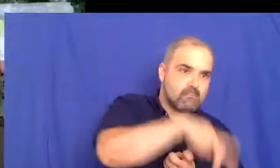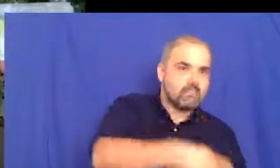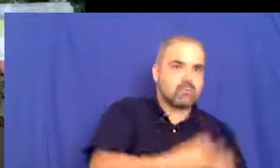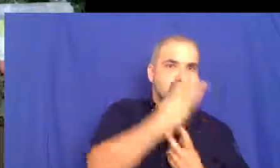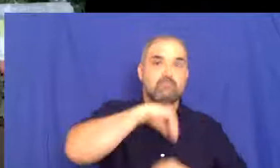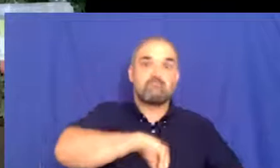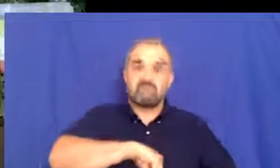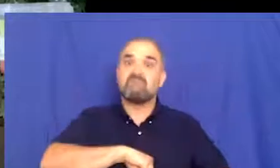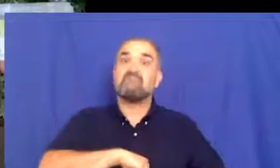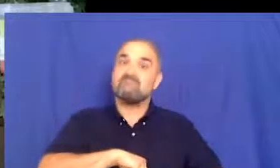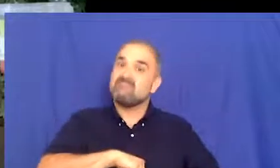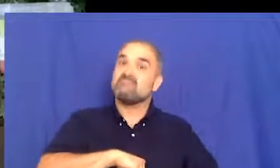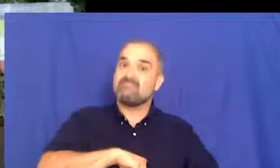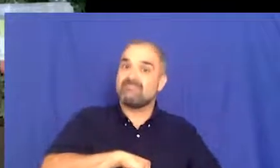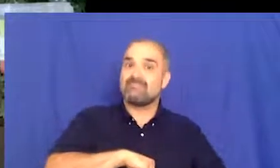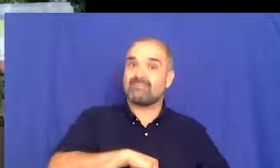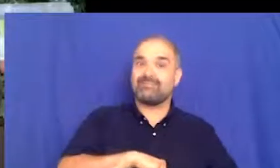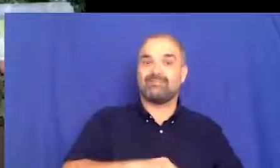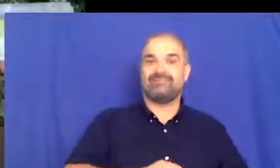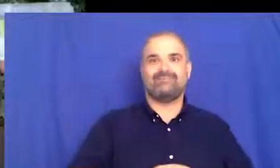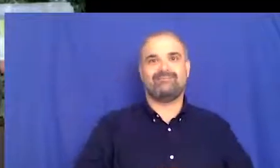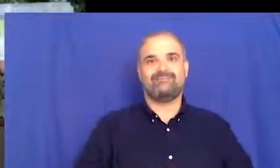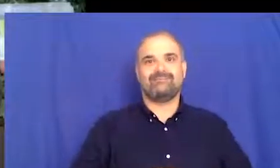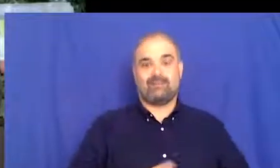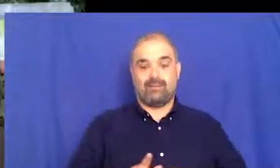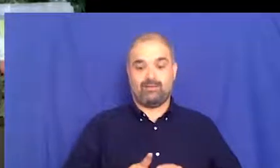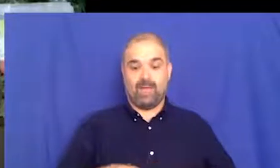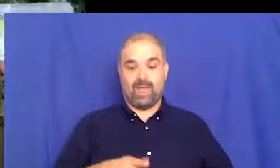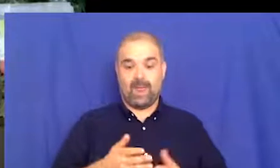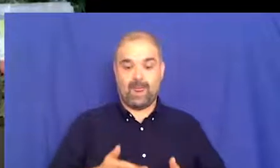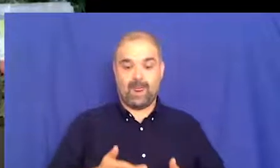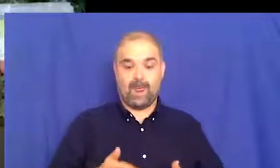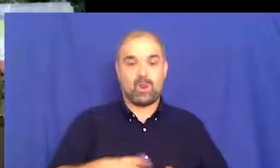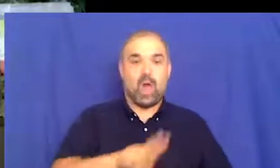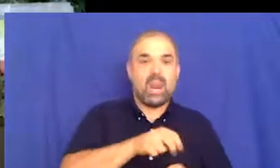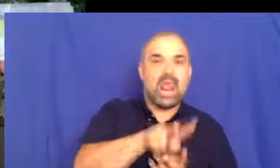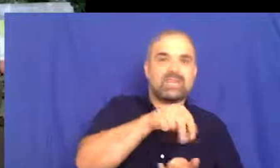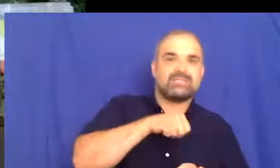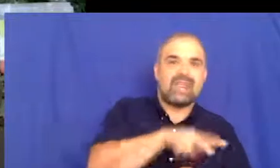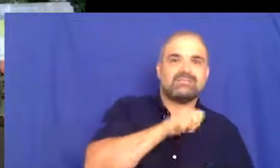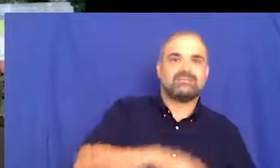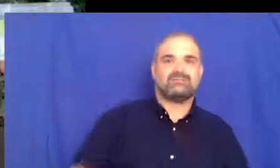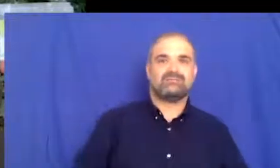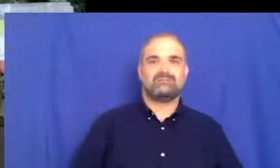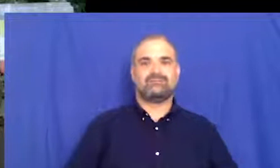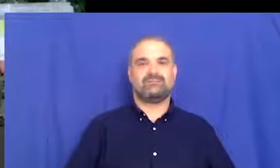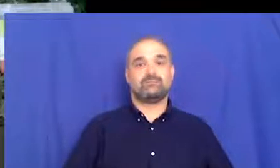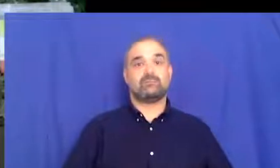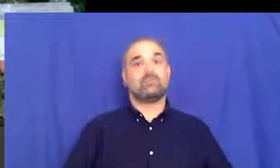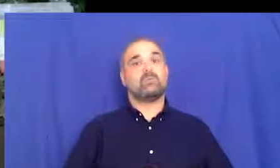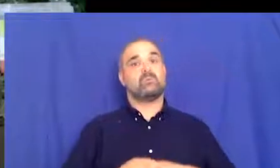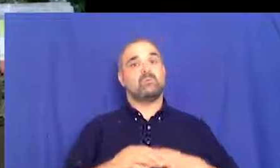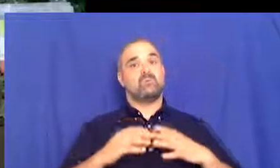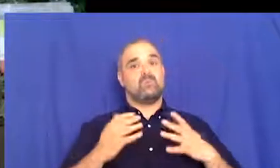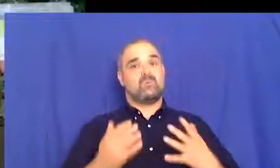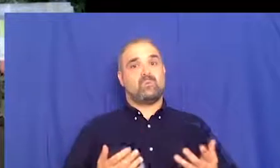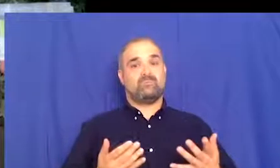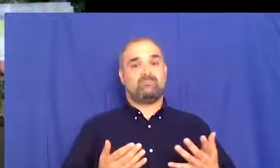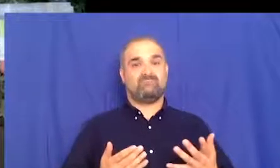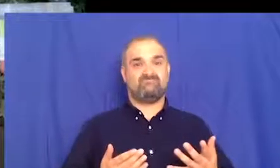as I mentioned, he would actually lap them up like he's basically lassoing them off the ground.